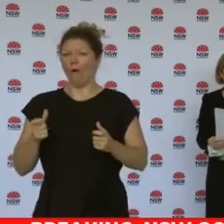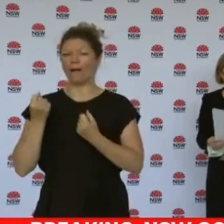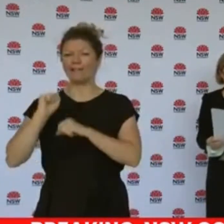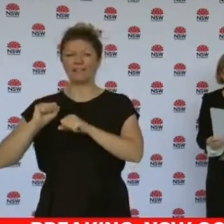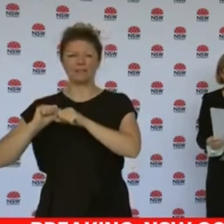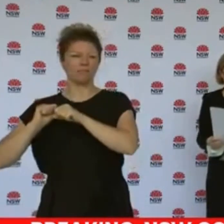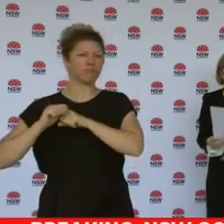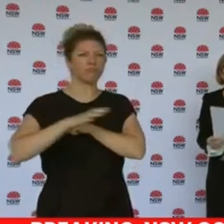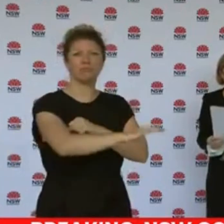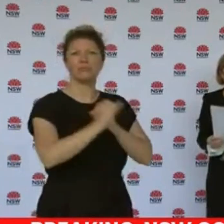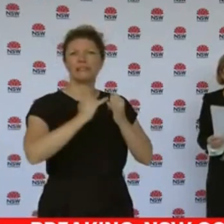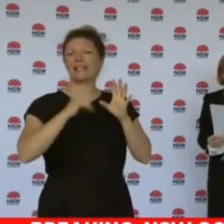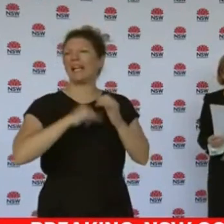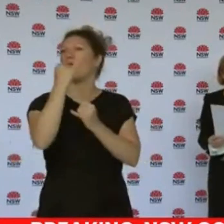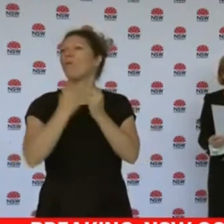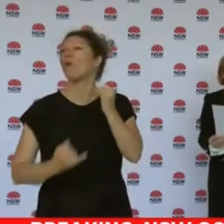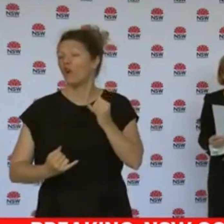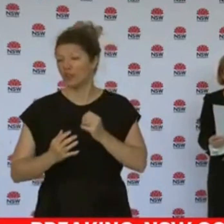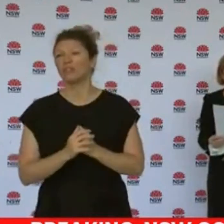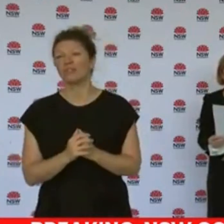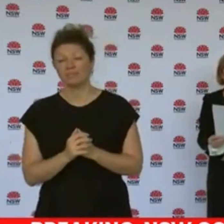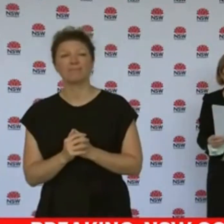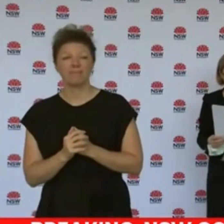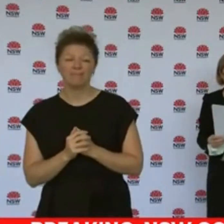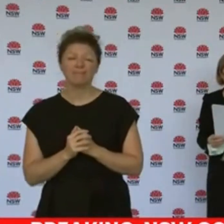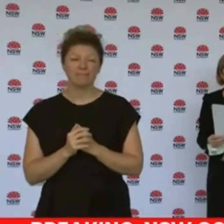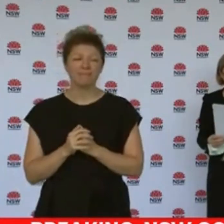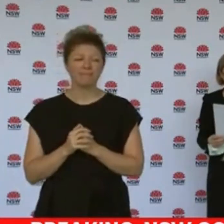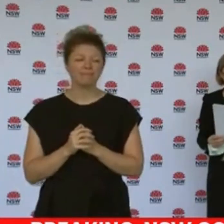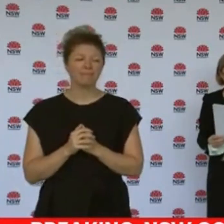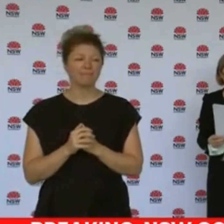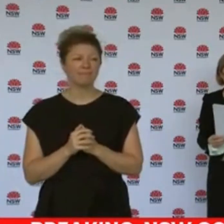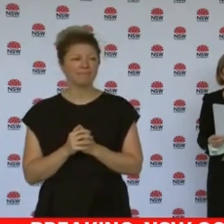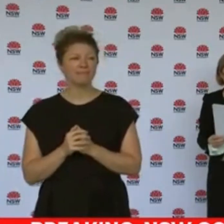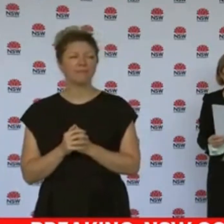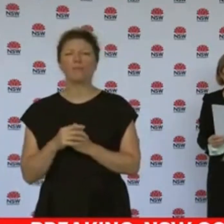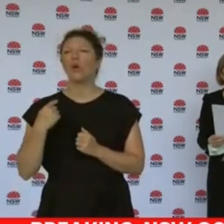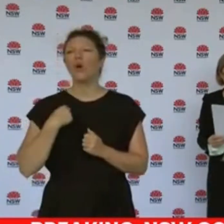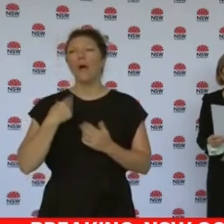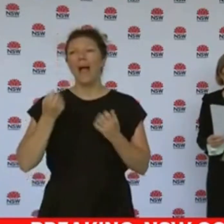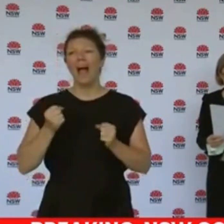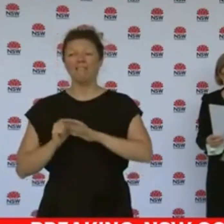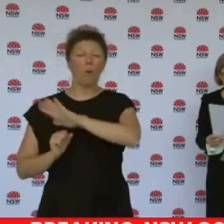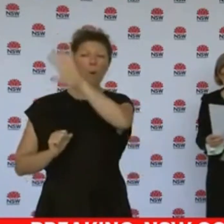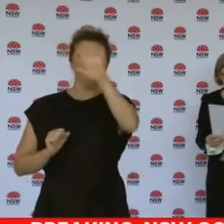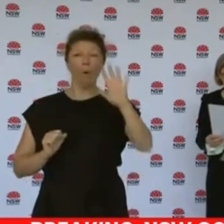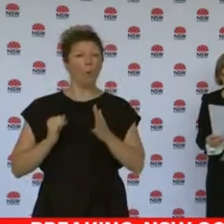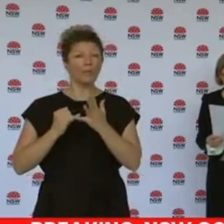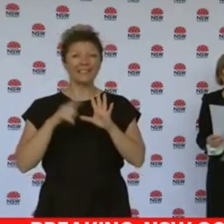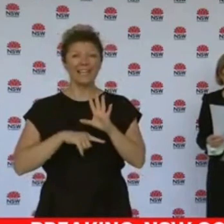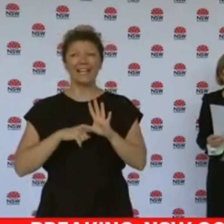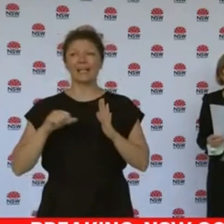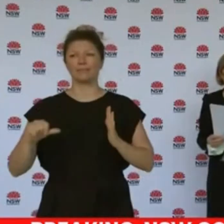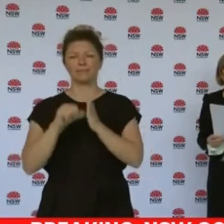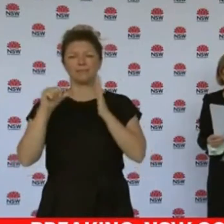out of control for the rest of Greater Sydney and in fact the state. We know already that the restrictions we've put in place in Greater Sydney are